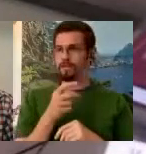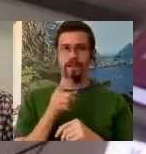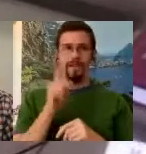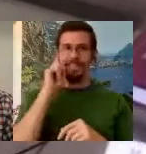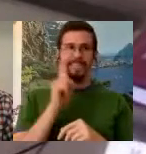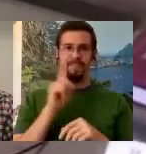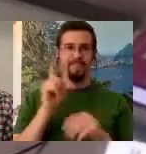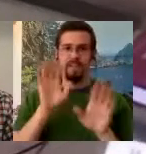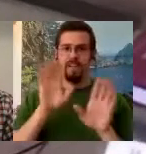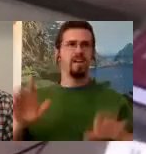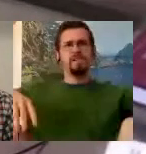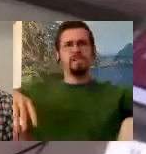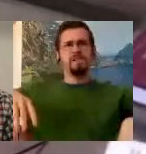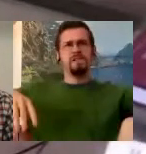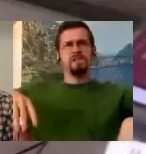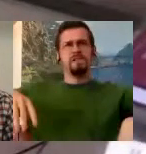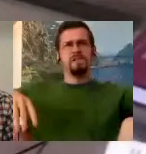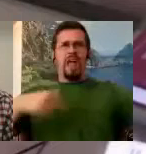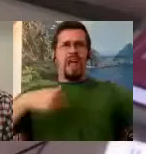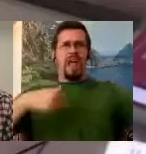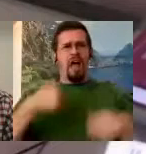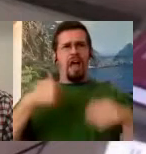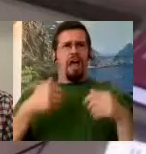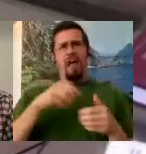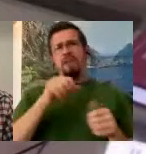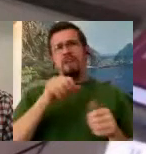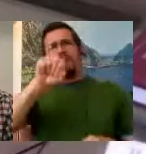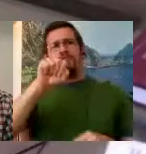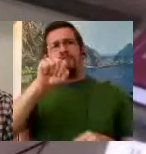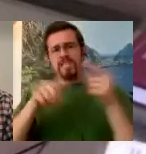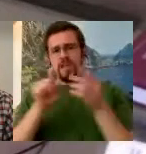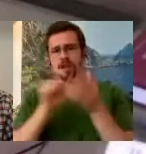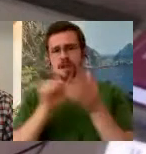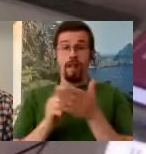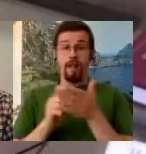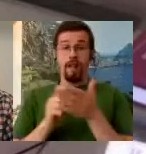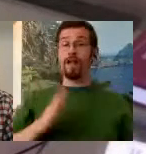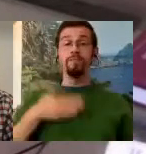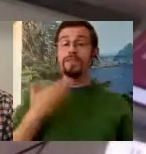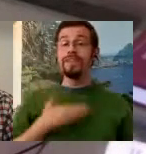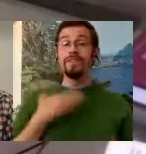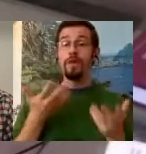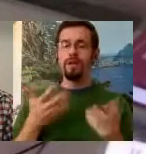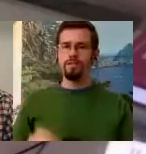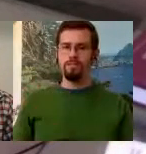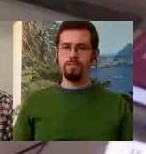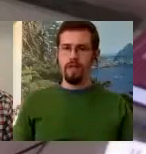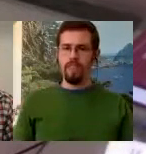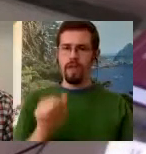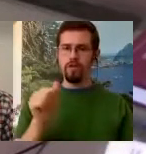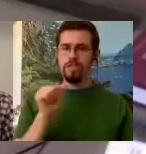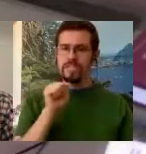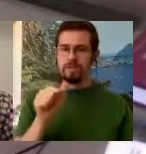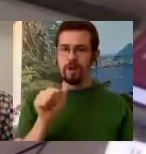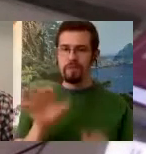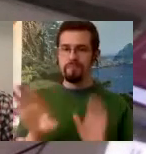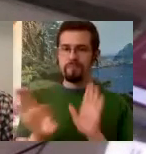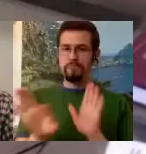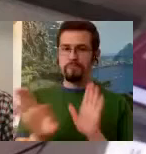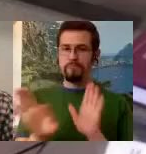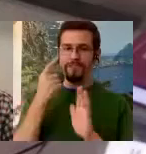kids saying how much they love the sign writing, and the only thing they were angry about was that they hadn't been chosen for the project.